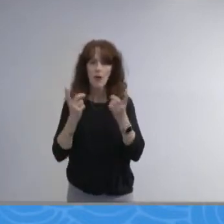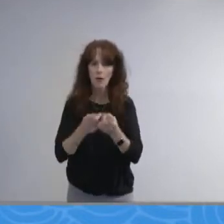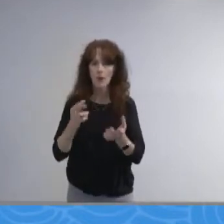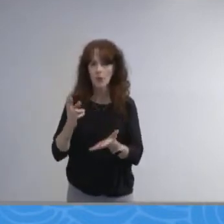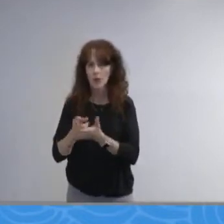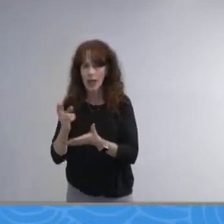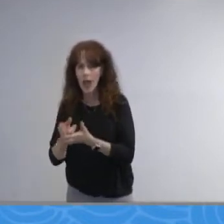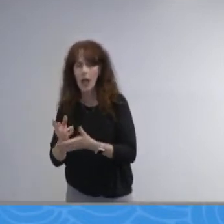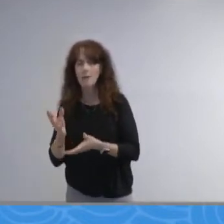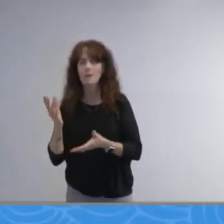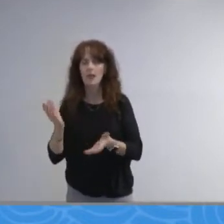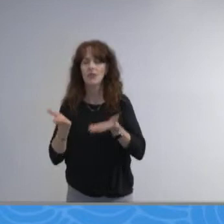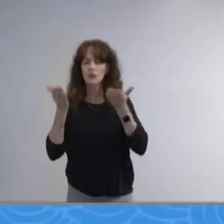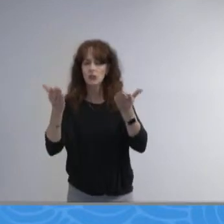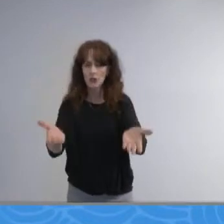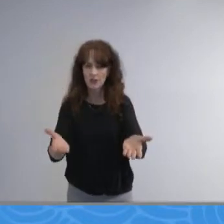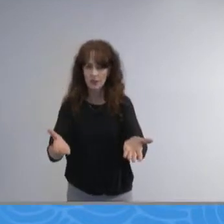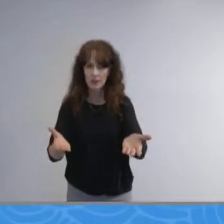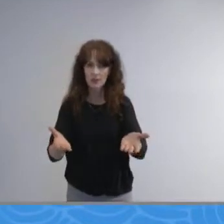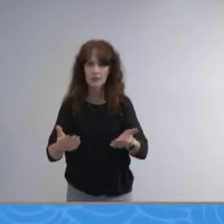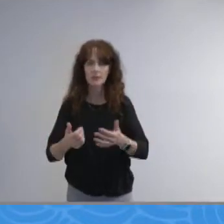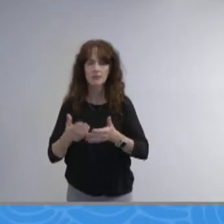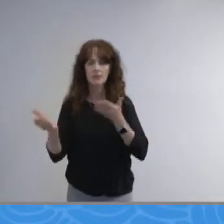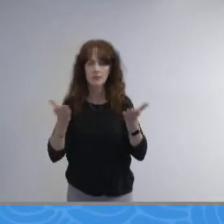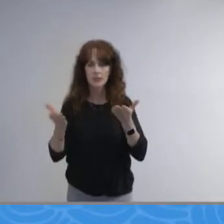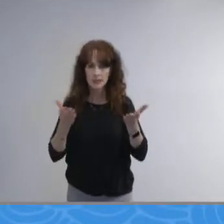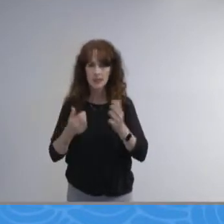they provide. We provide,